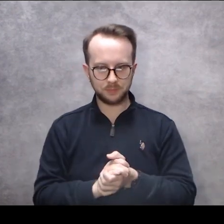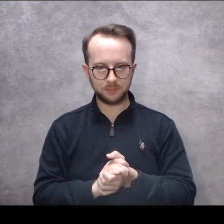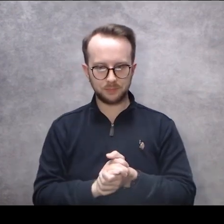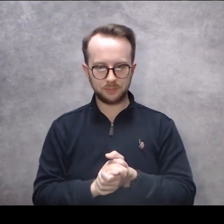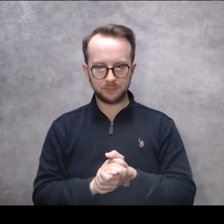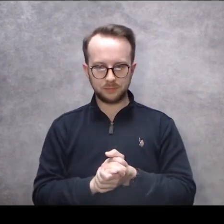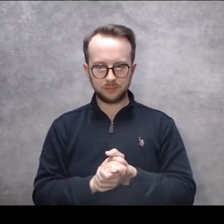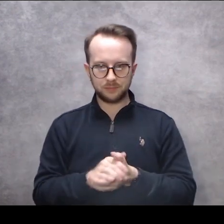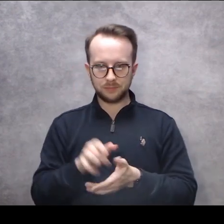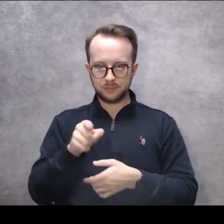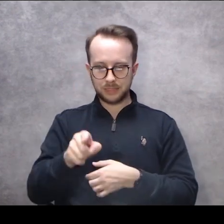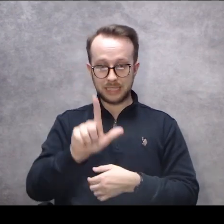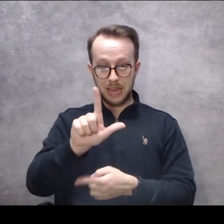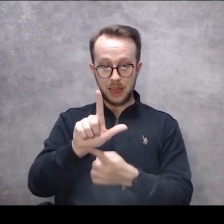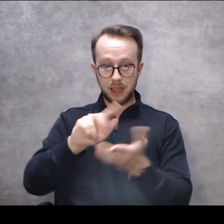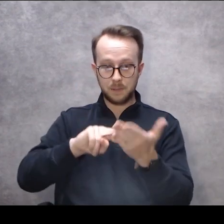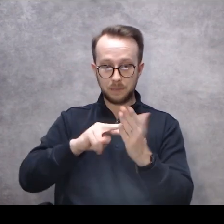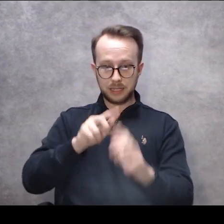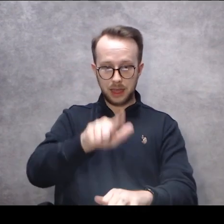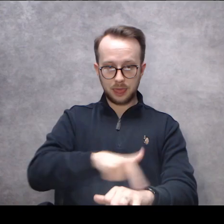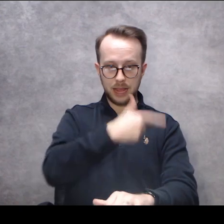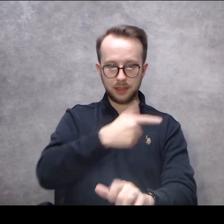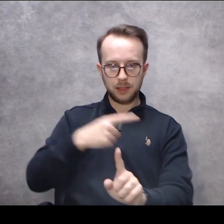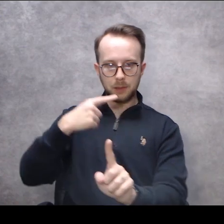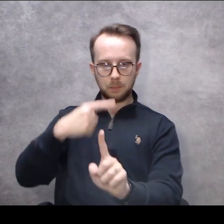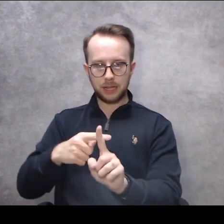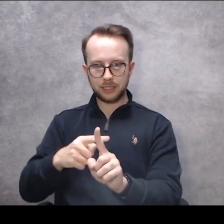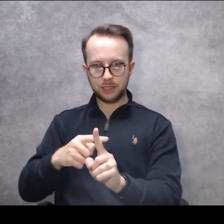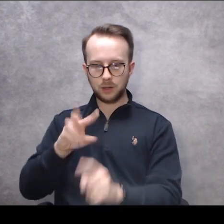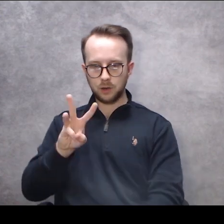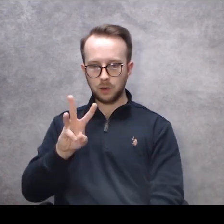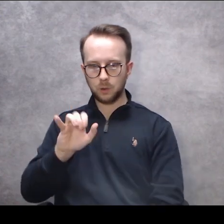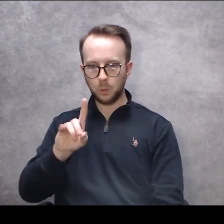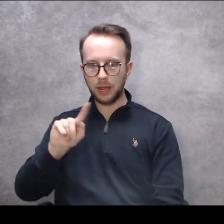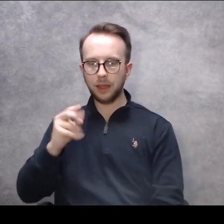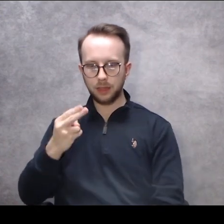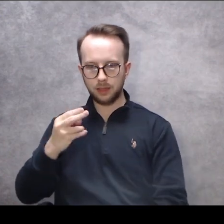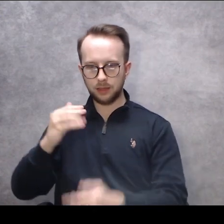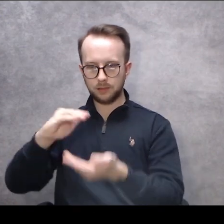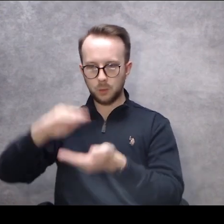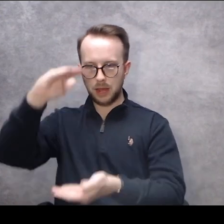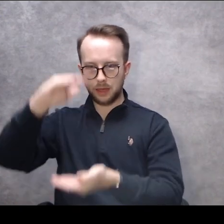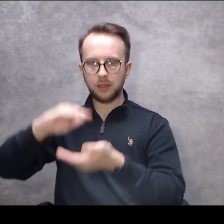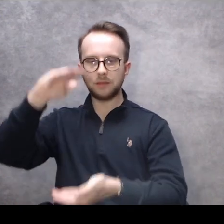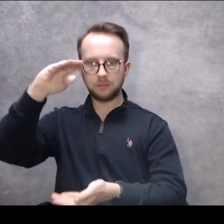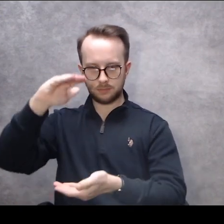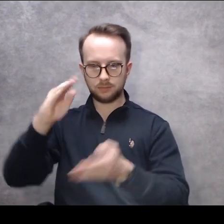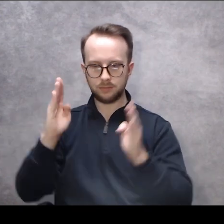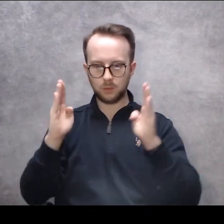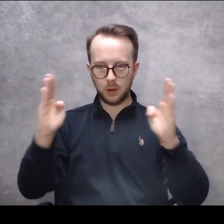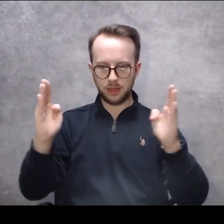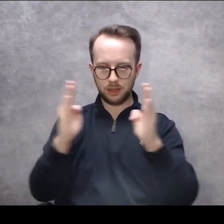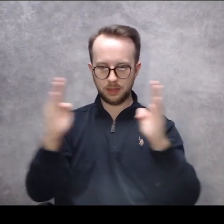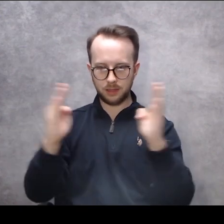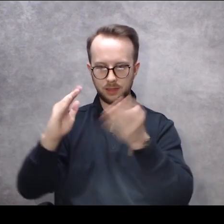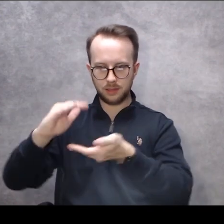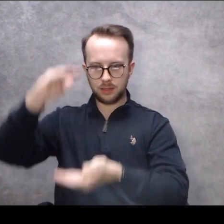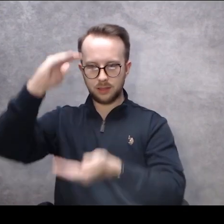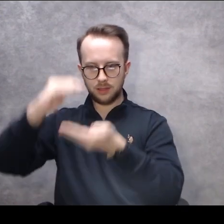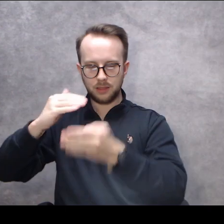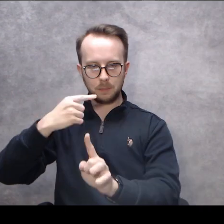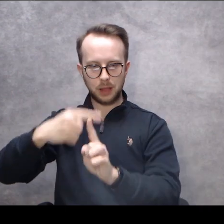is length plus the width. So you add the length plus the width, and then you have